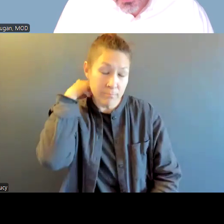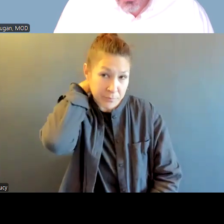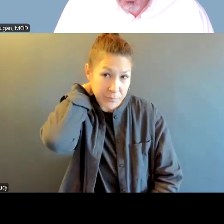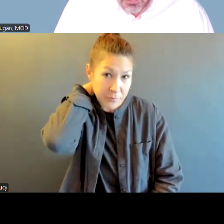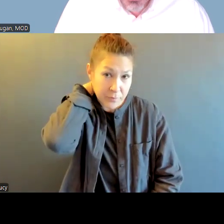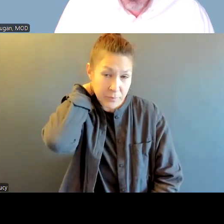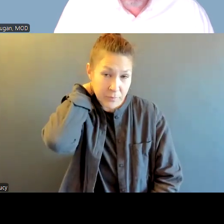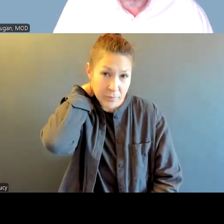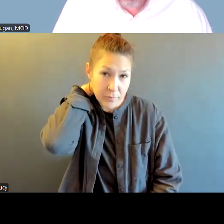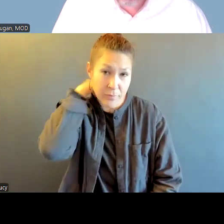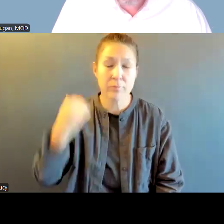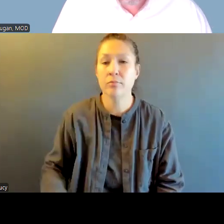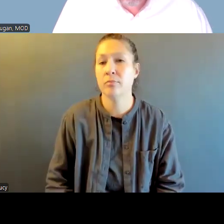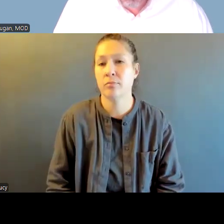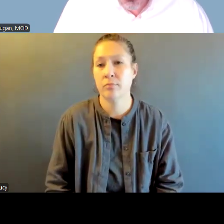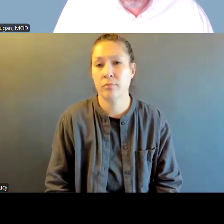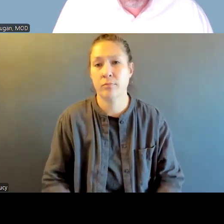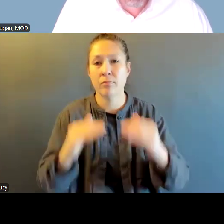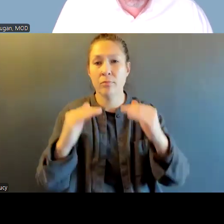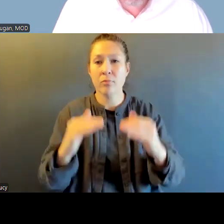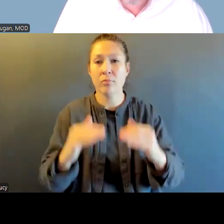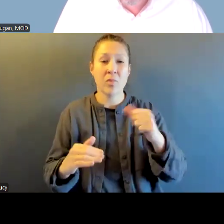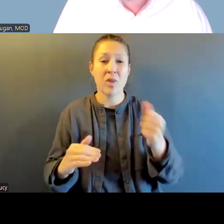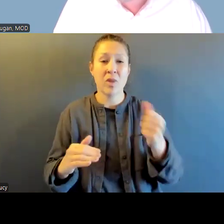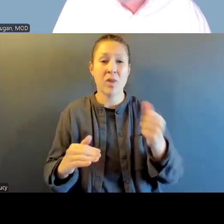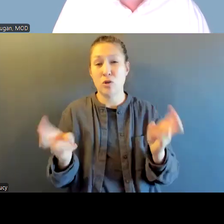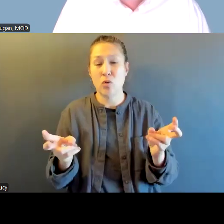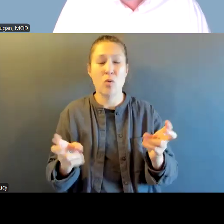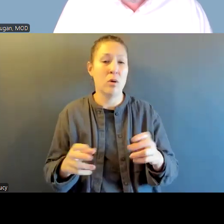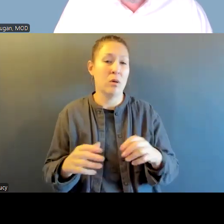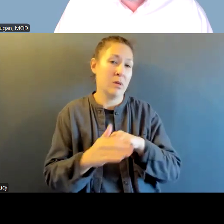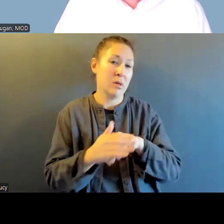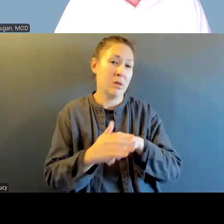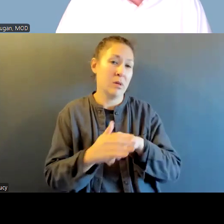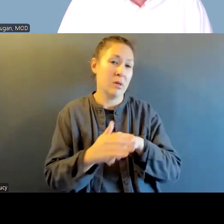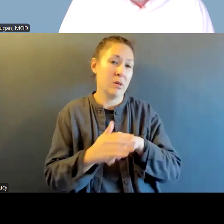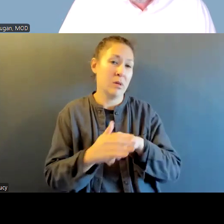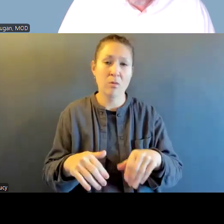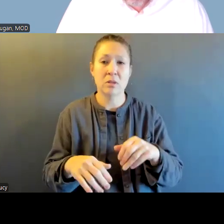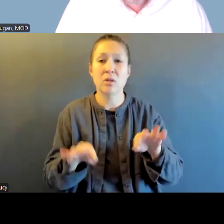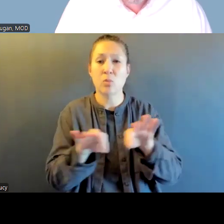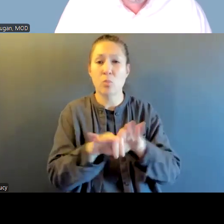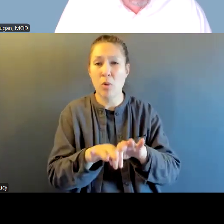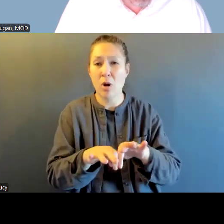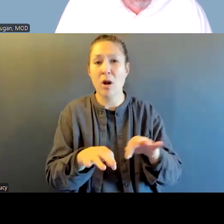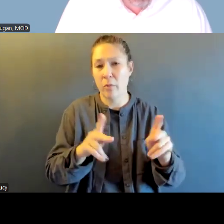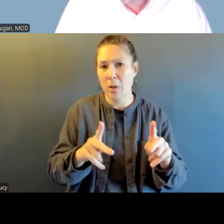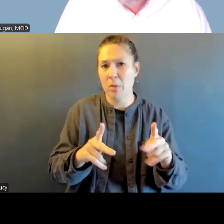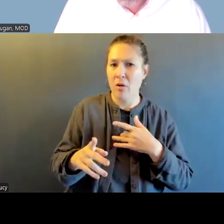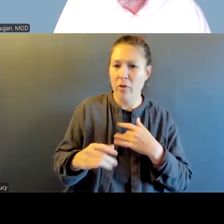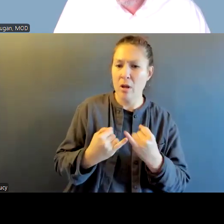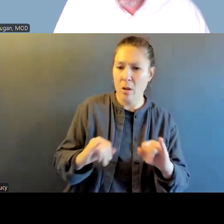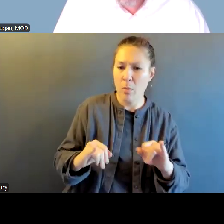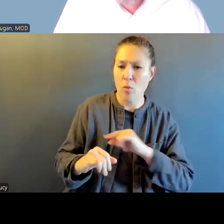CODs also, affordable and accessible housing is also crucial for the independence of individuals with disabilities, and CODs can work closely with local housing authorities